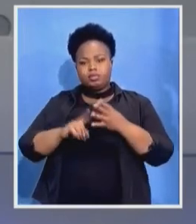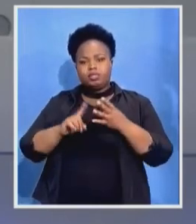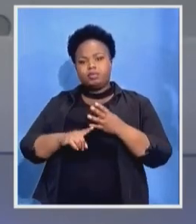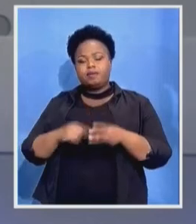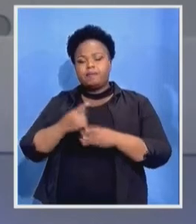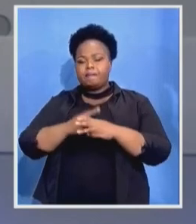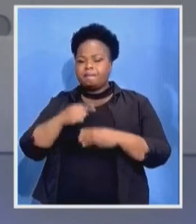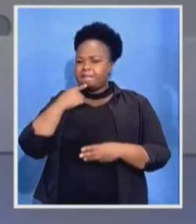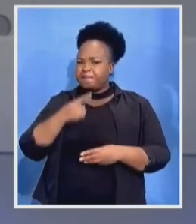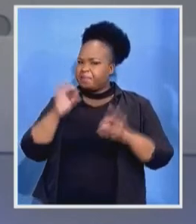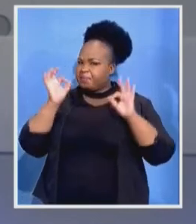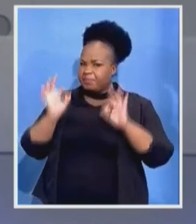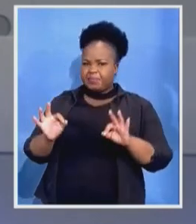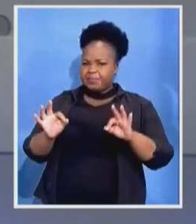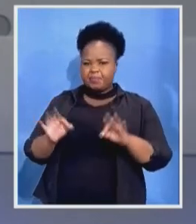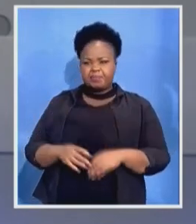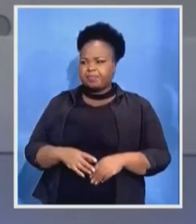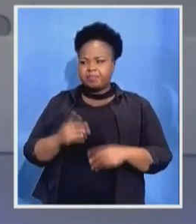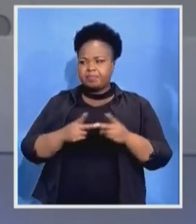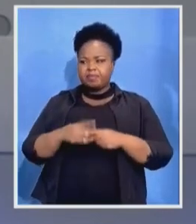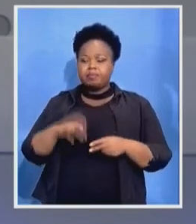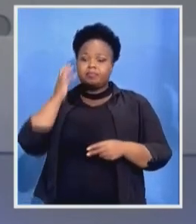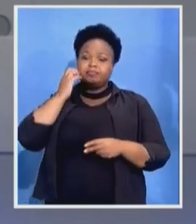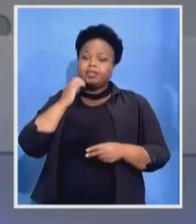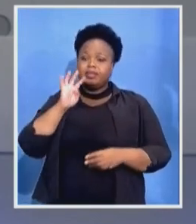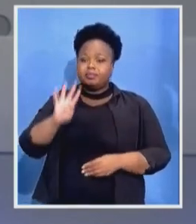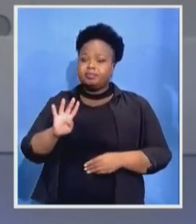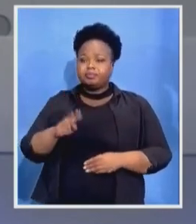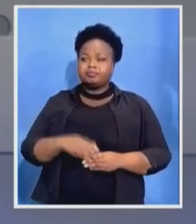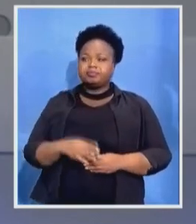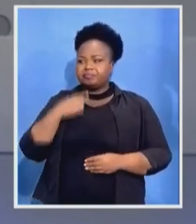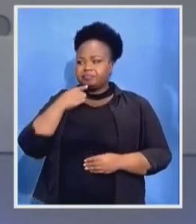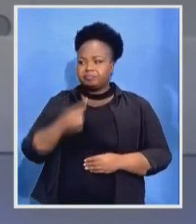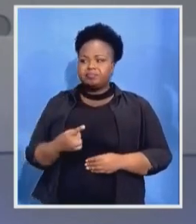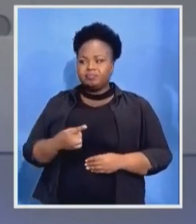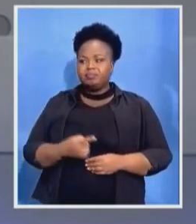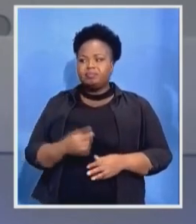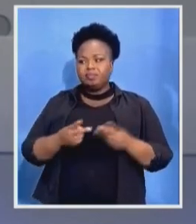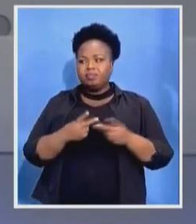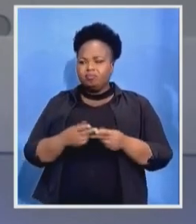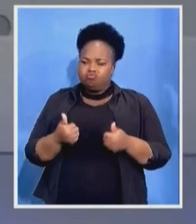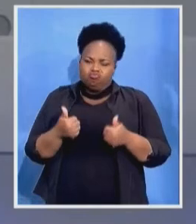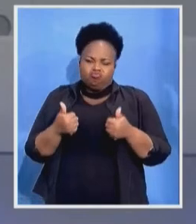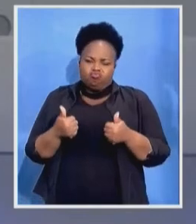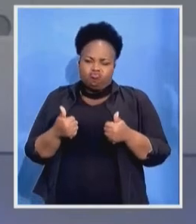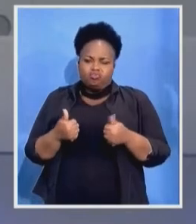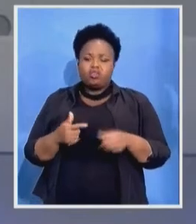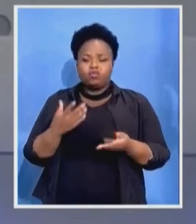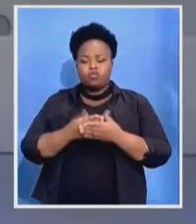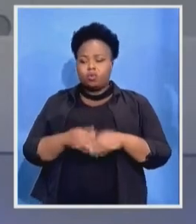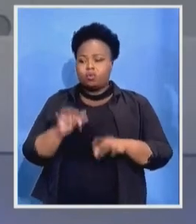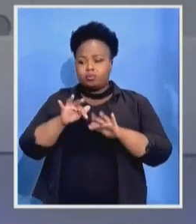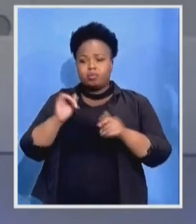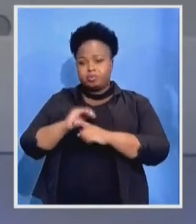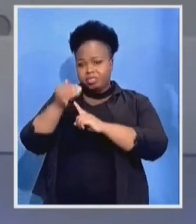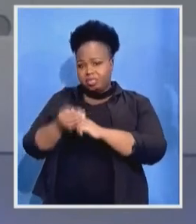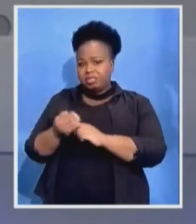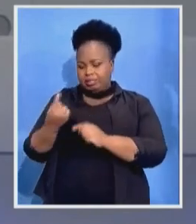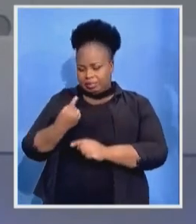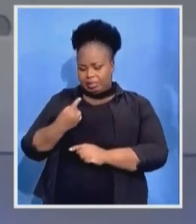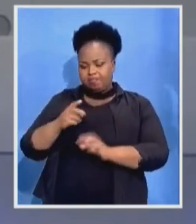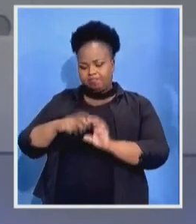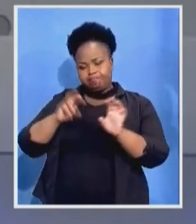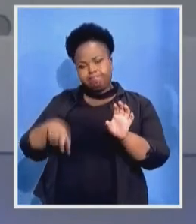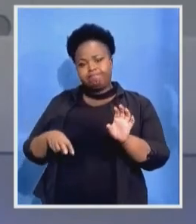Nzimande going further to say that it will be good for the public protector to step down, and also touching